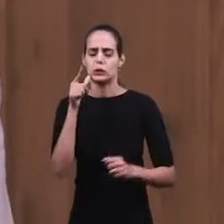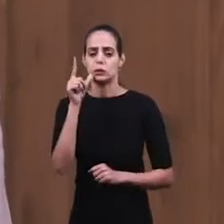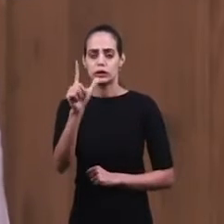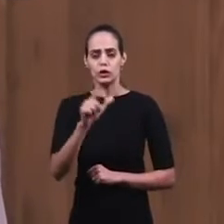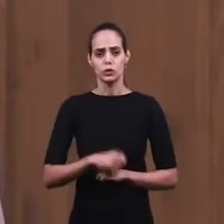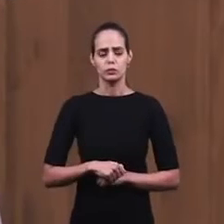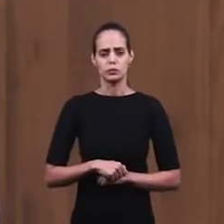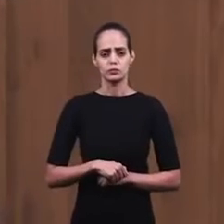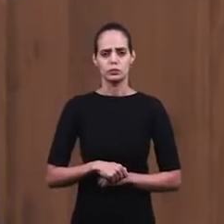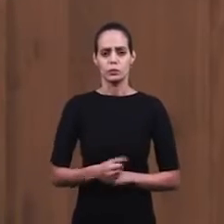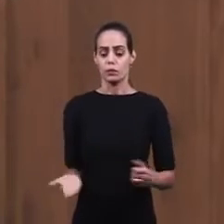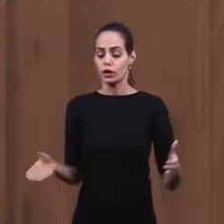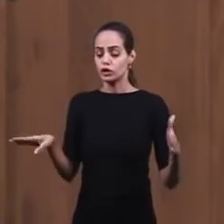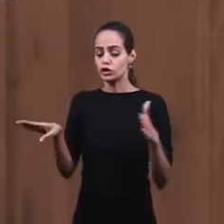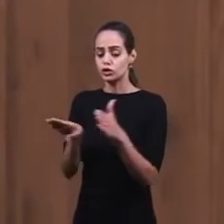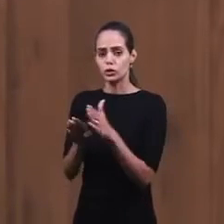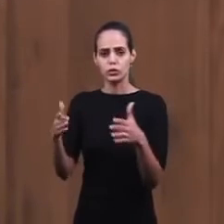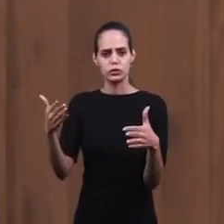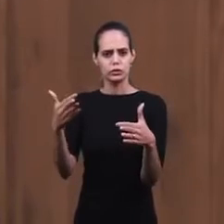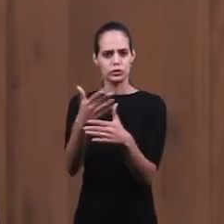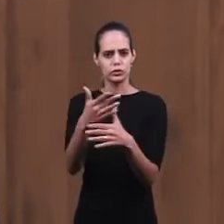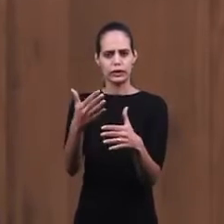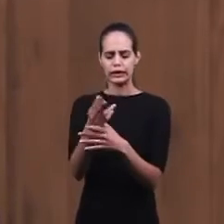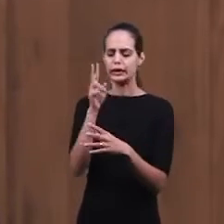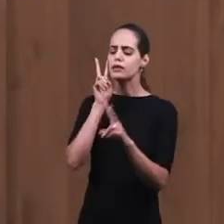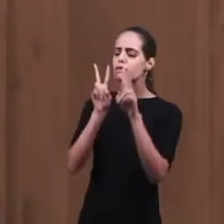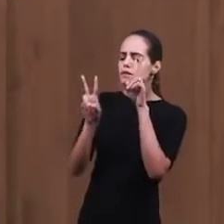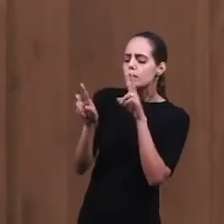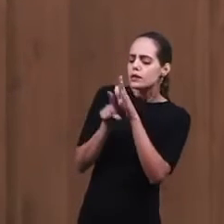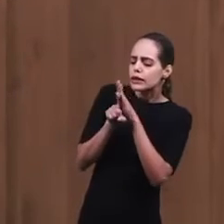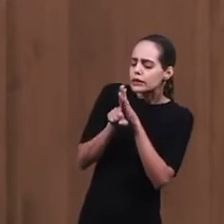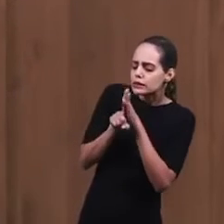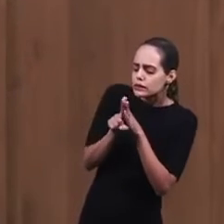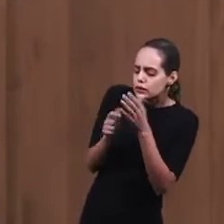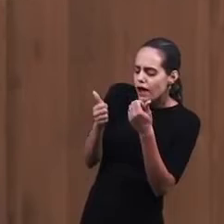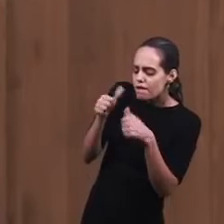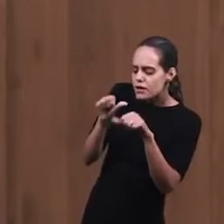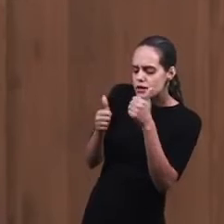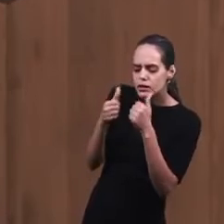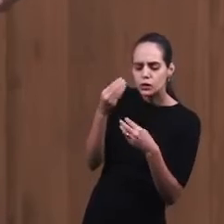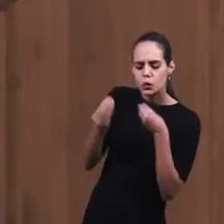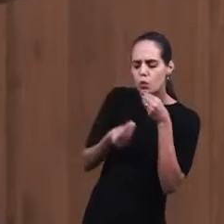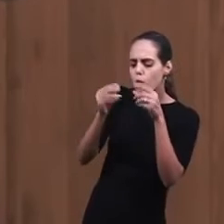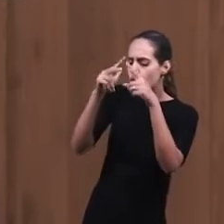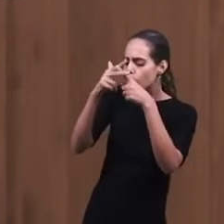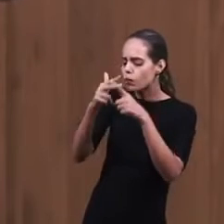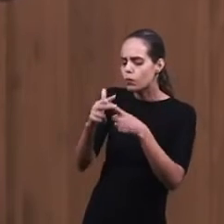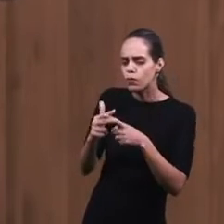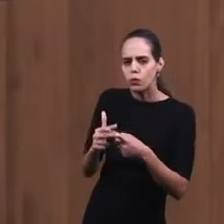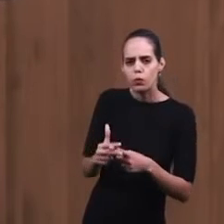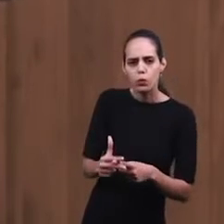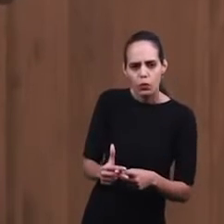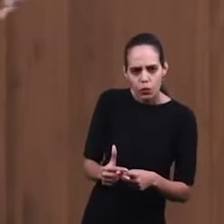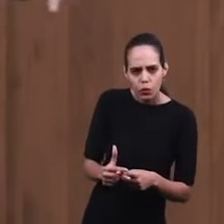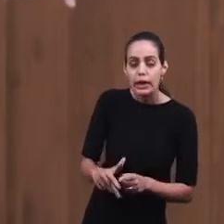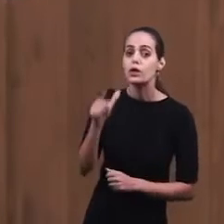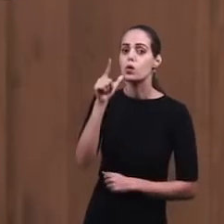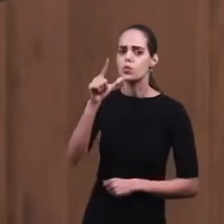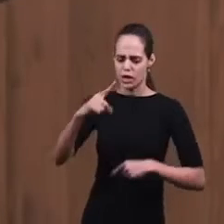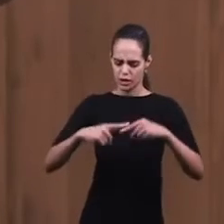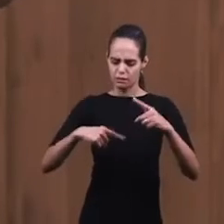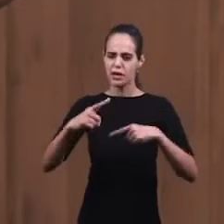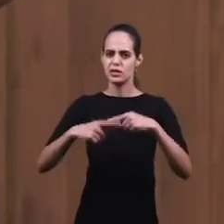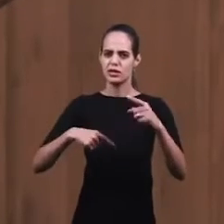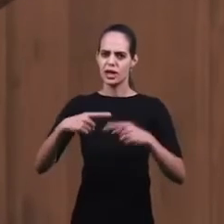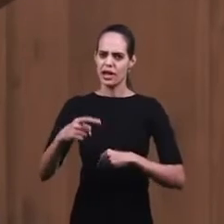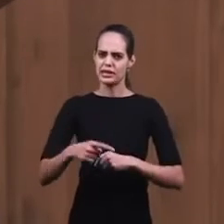days looking around, thinking of how he would restore. He got the material and invited the people